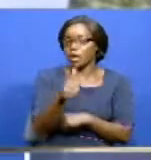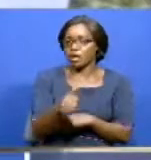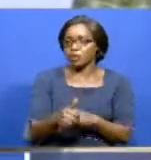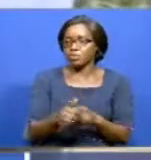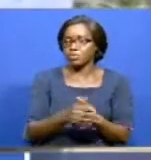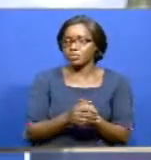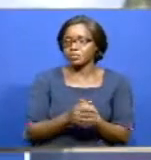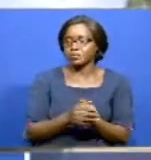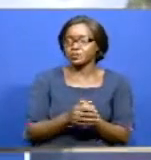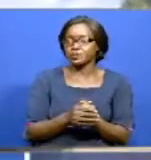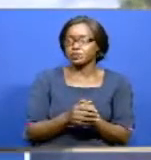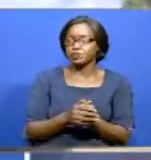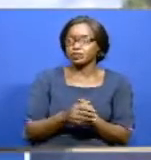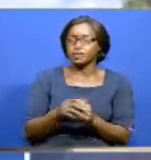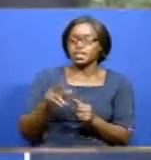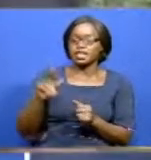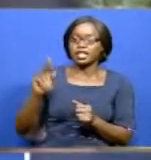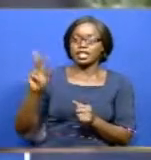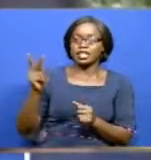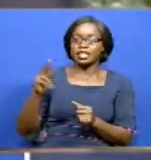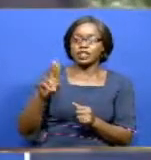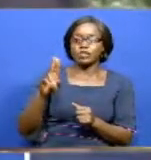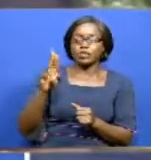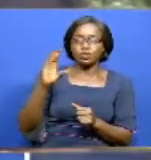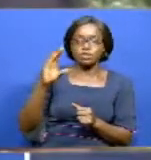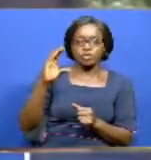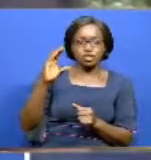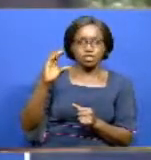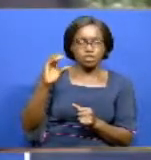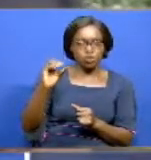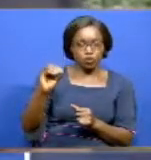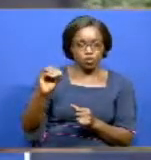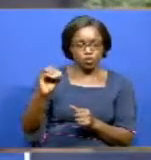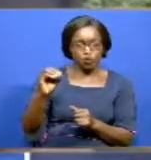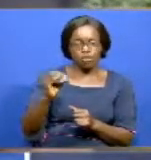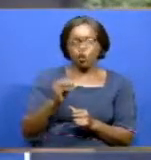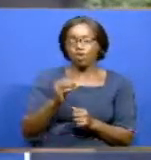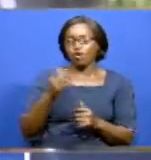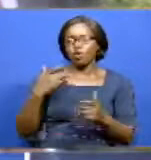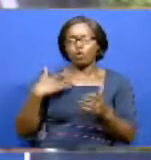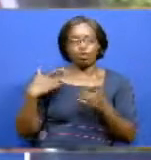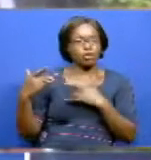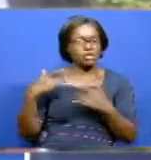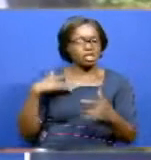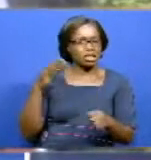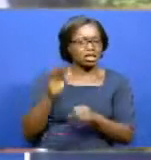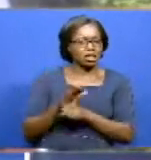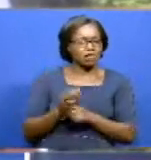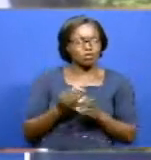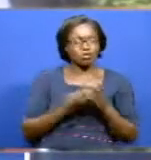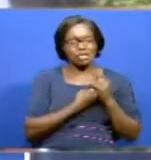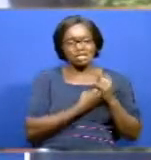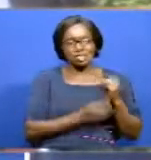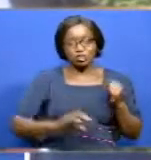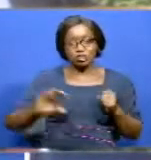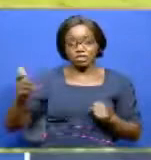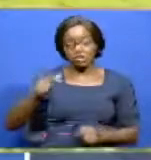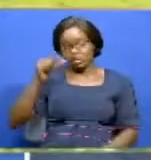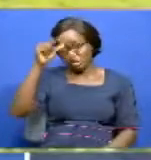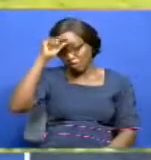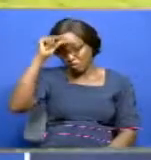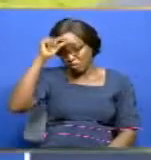The Kenya Union of Clinical Officers says it is greatly concerned with the continued frustration by the county governments on its